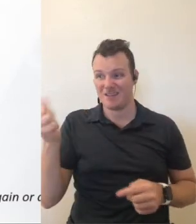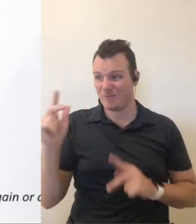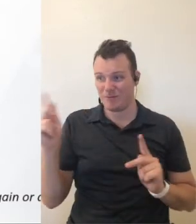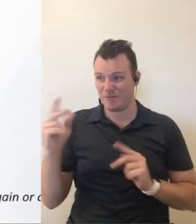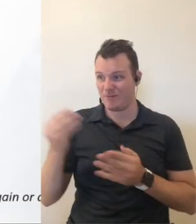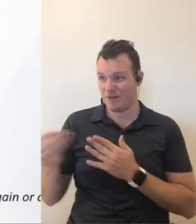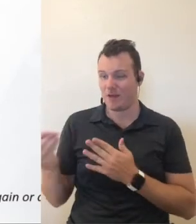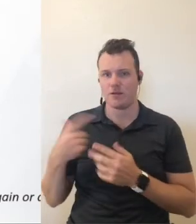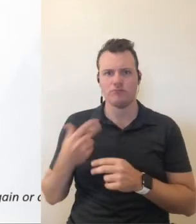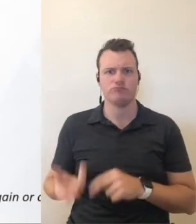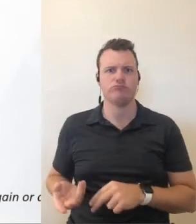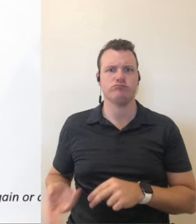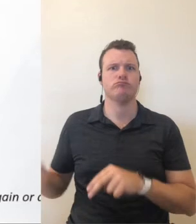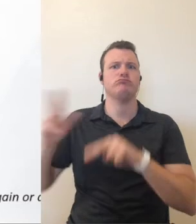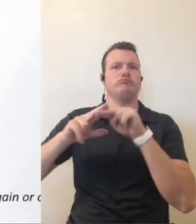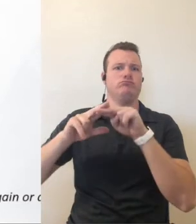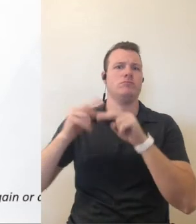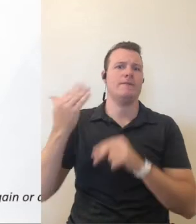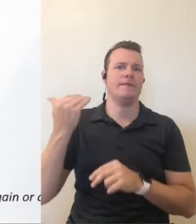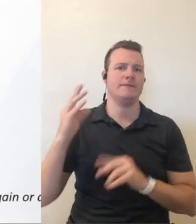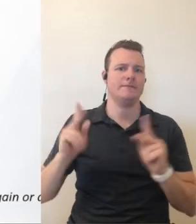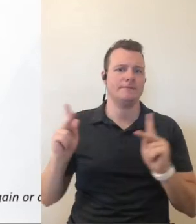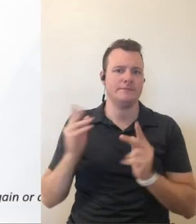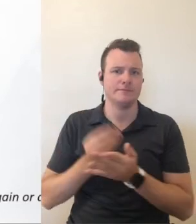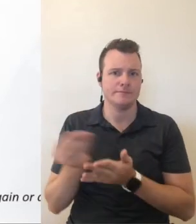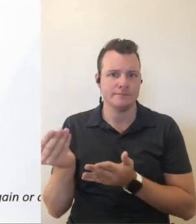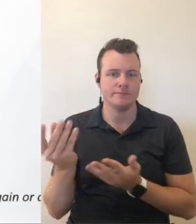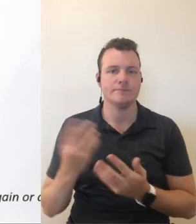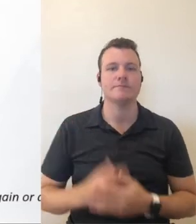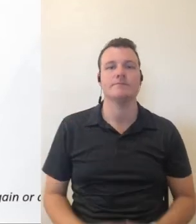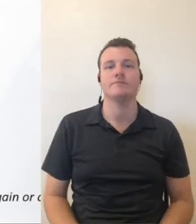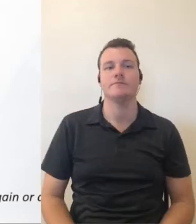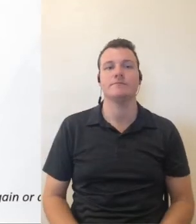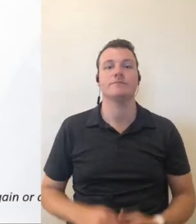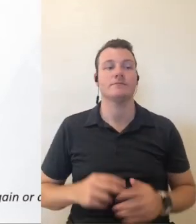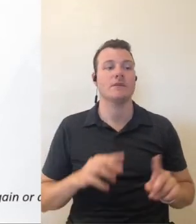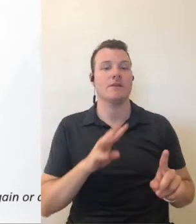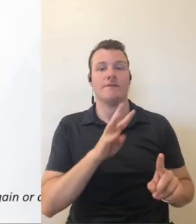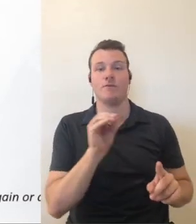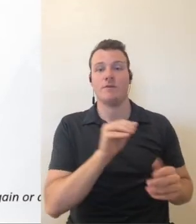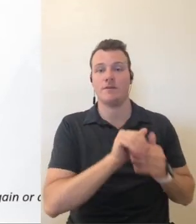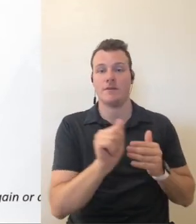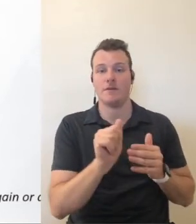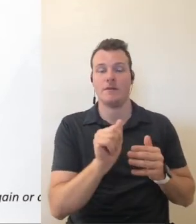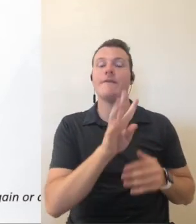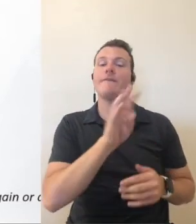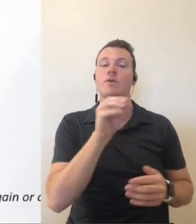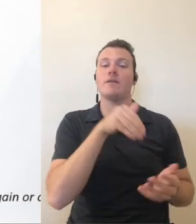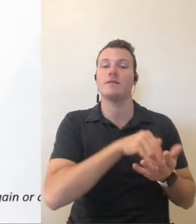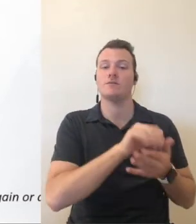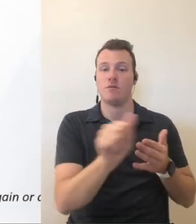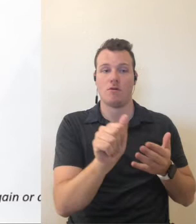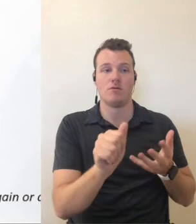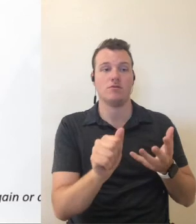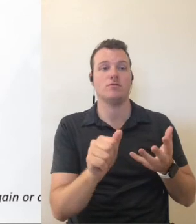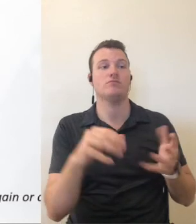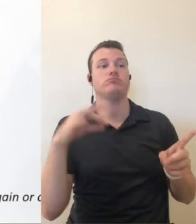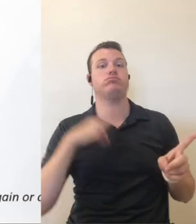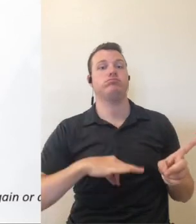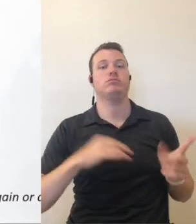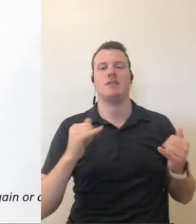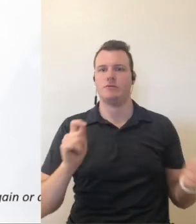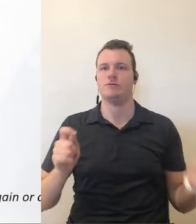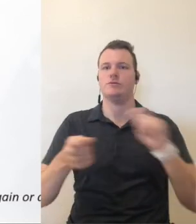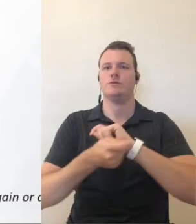10 individuals, I might now have 15. So instead of a $40,000 revenue